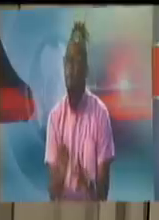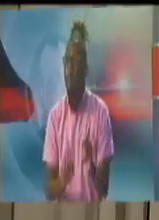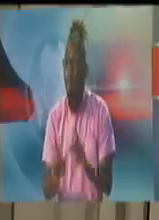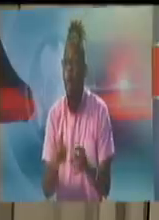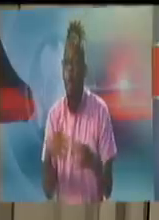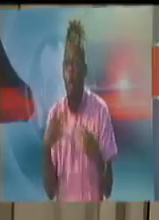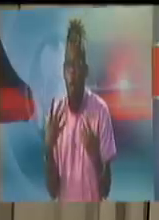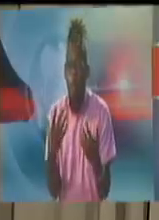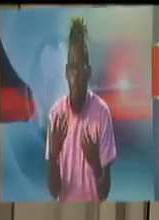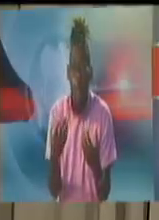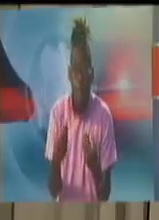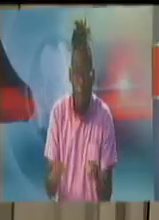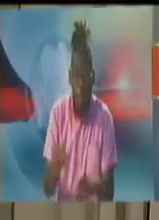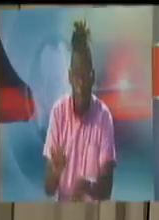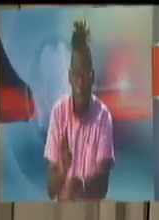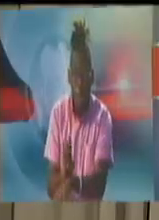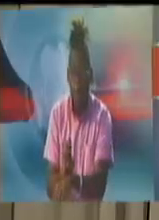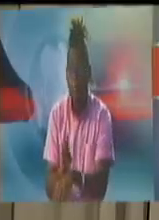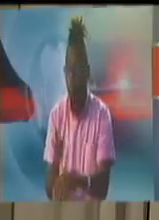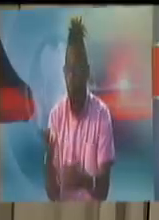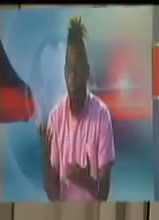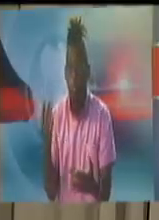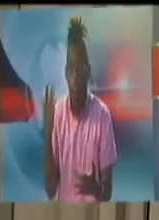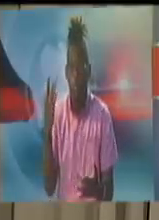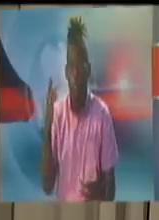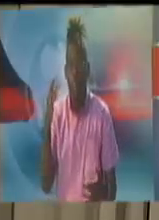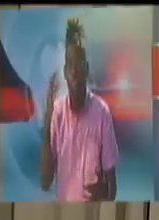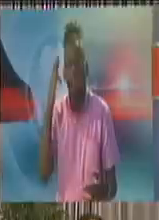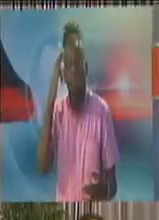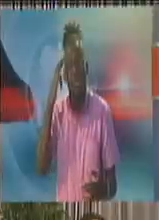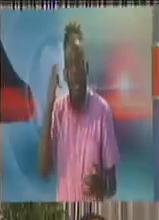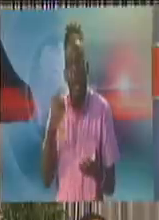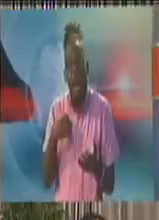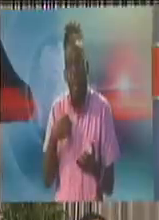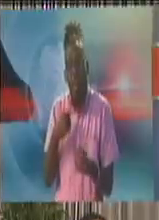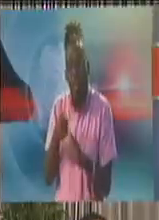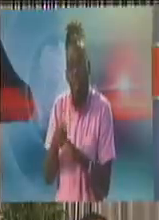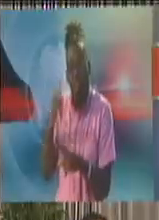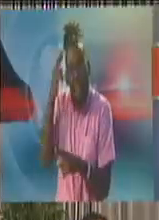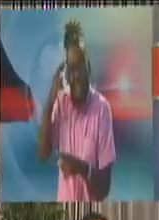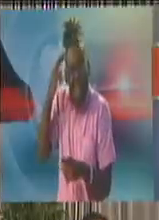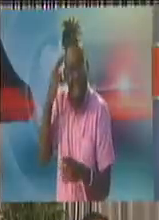the closure of certain establishments. Thank you. TTT?